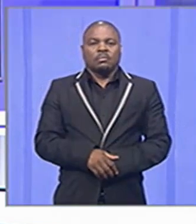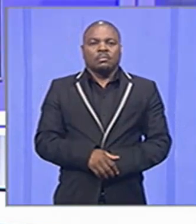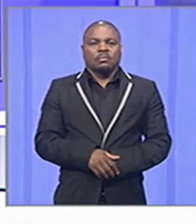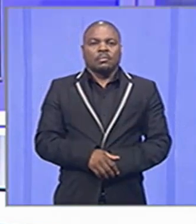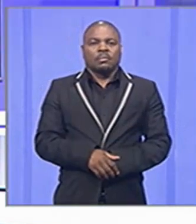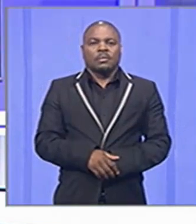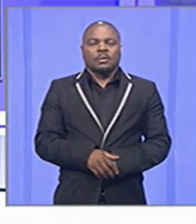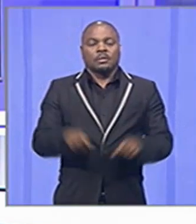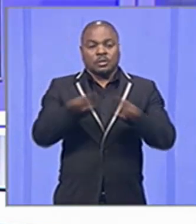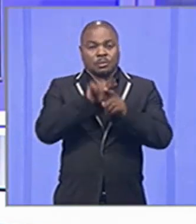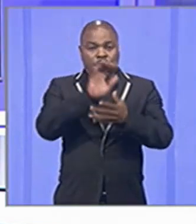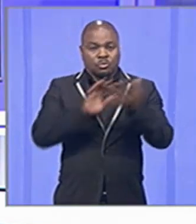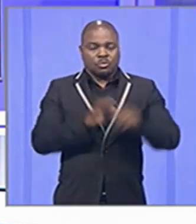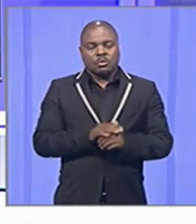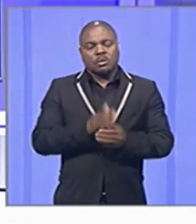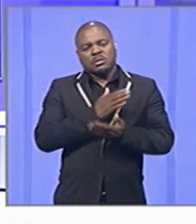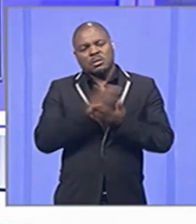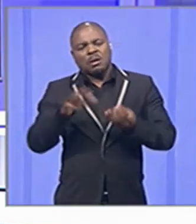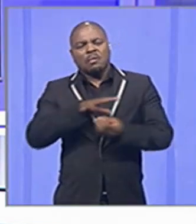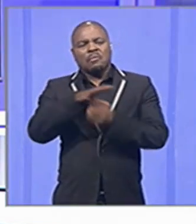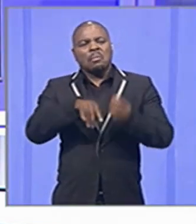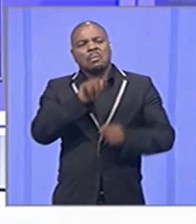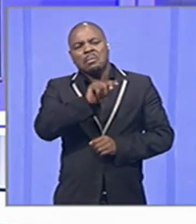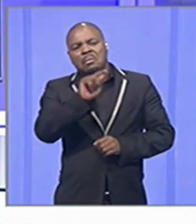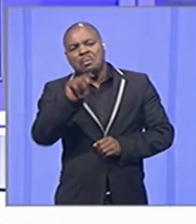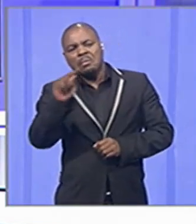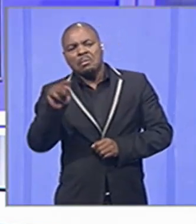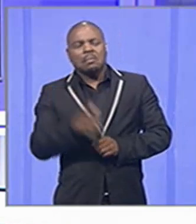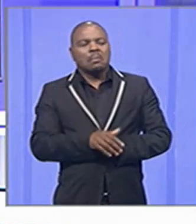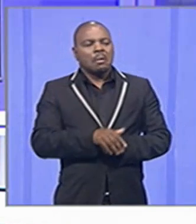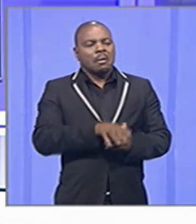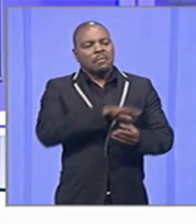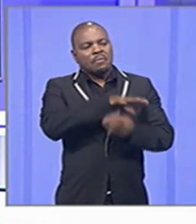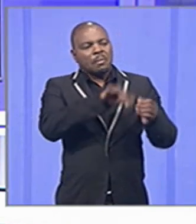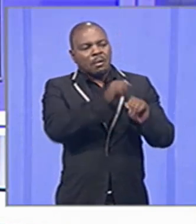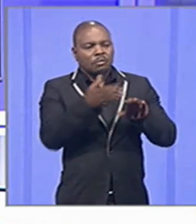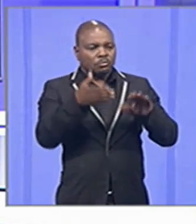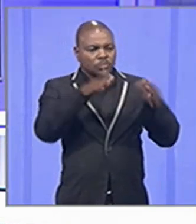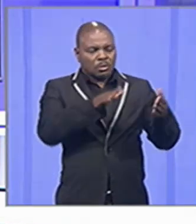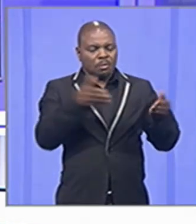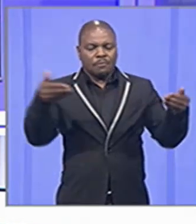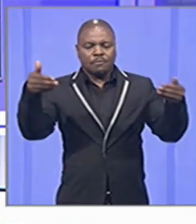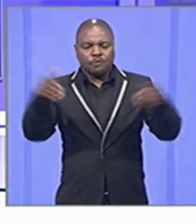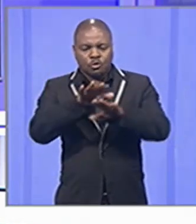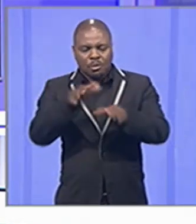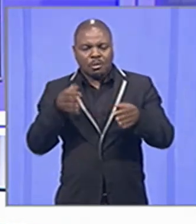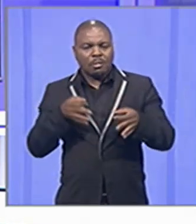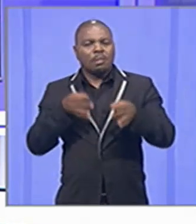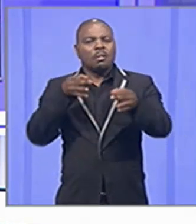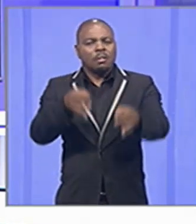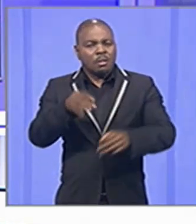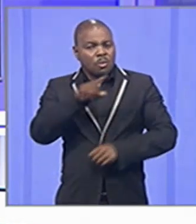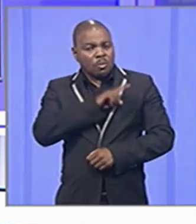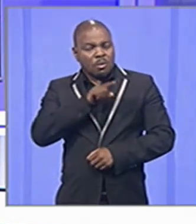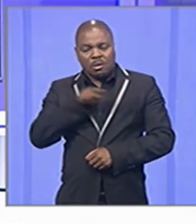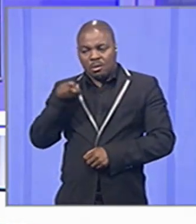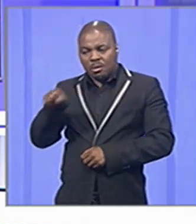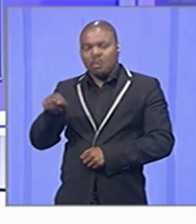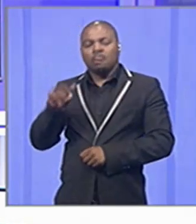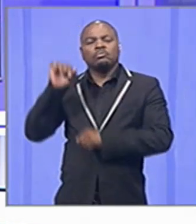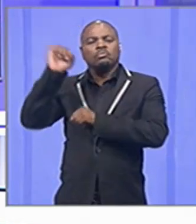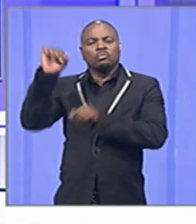Re sa le mo malapa malwa a gapeletšegile go bušetša morago dipoloko tša meloko ya bona ka lebaka la strike se se tšwelago pele sa